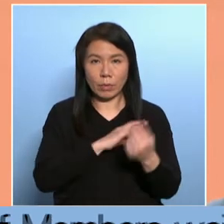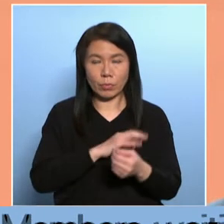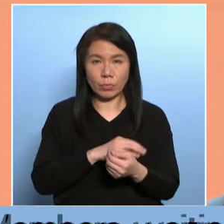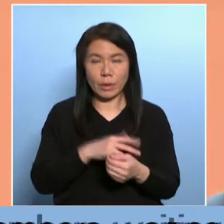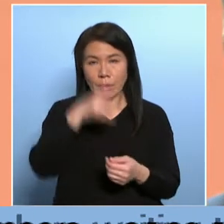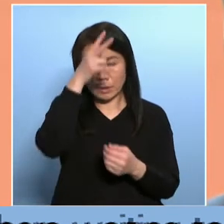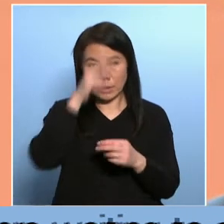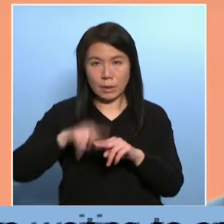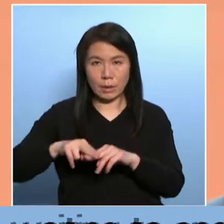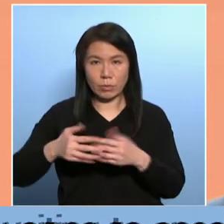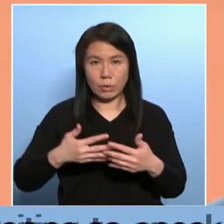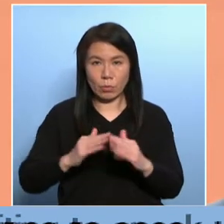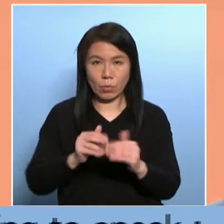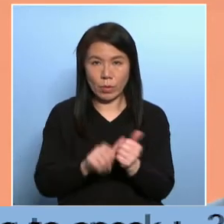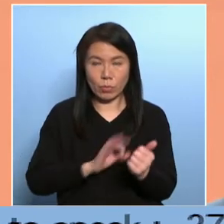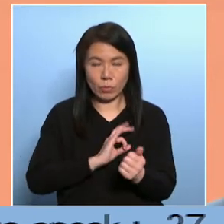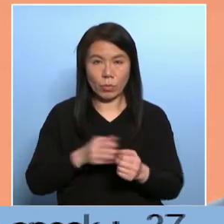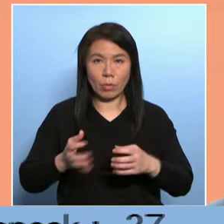said at the